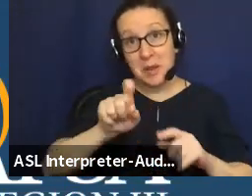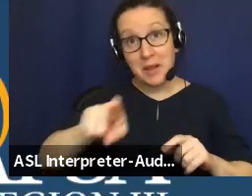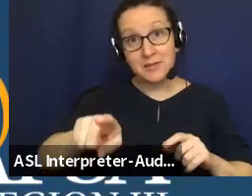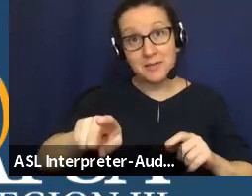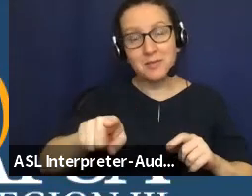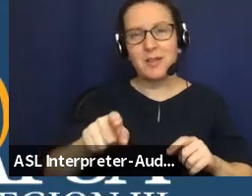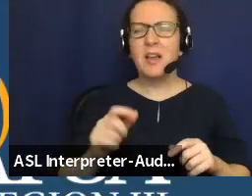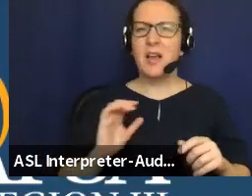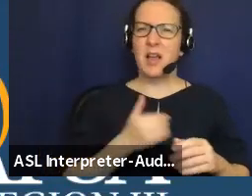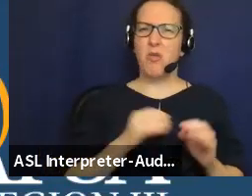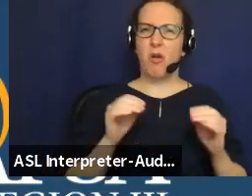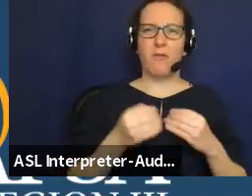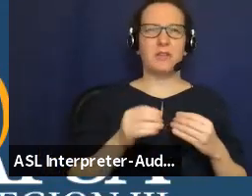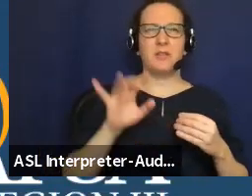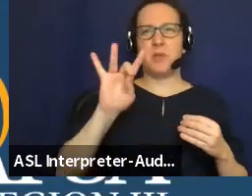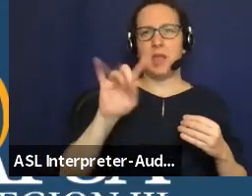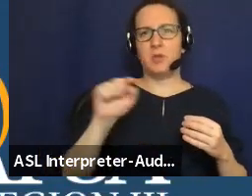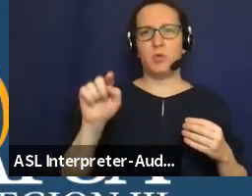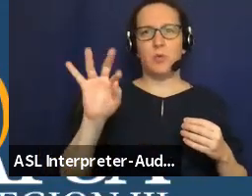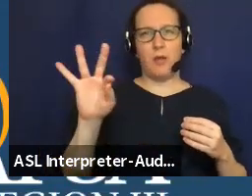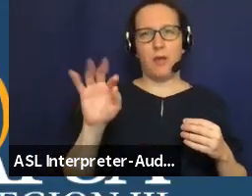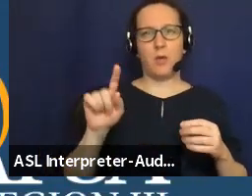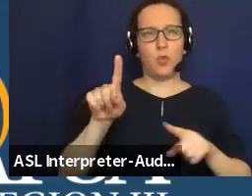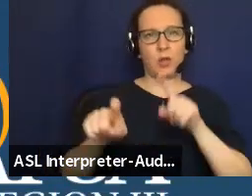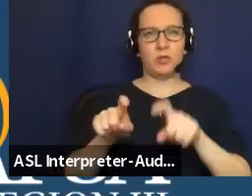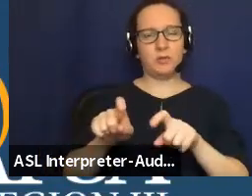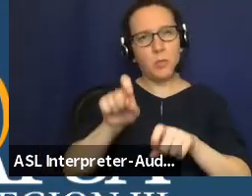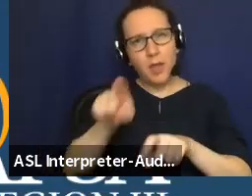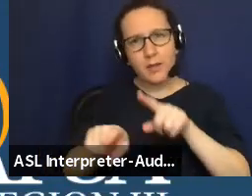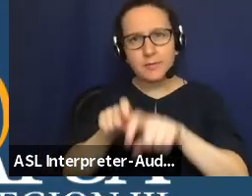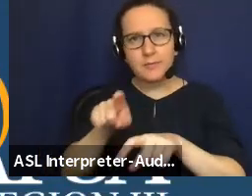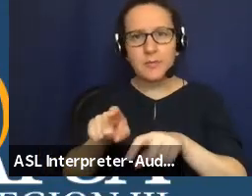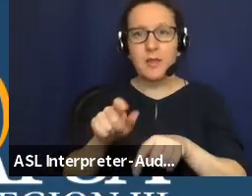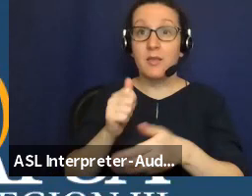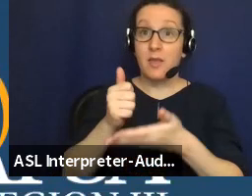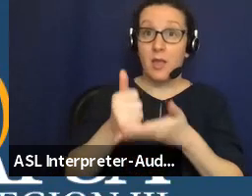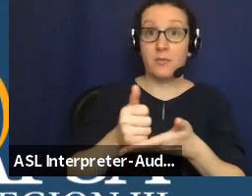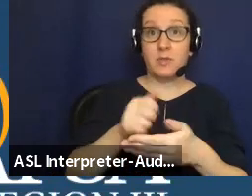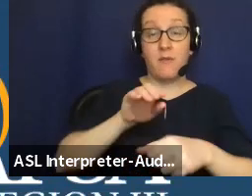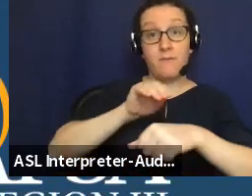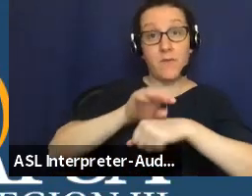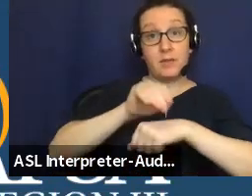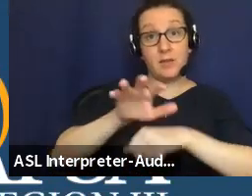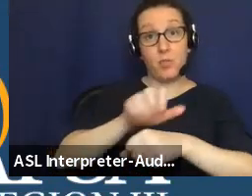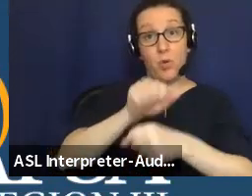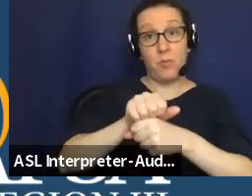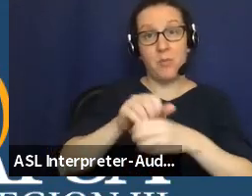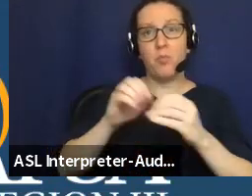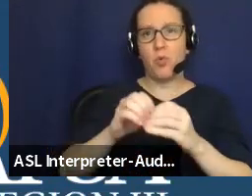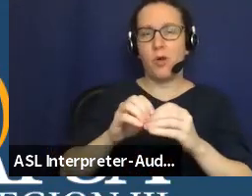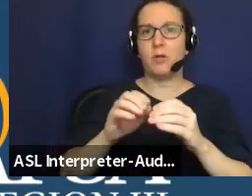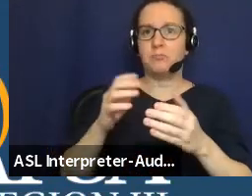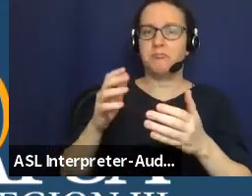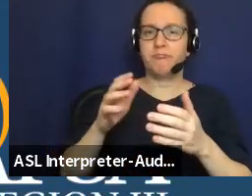and it's just yeah, it just helped make the advising appointment even more richer. And then for the actual